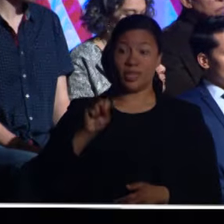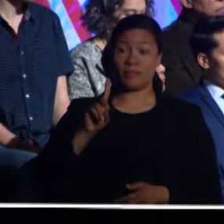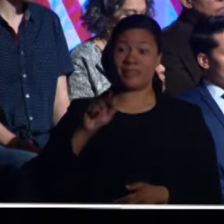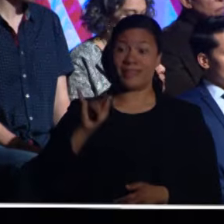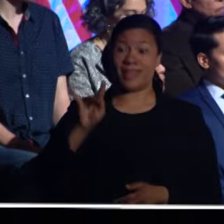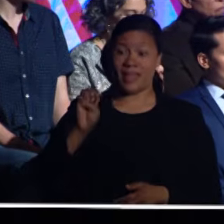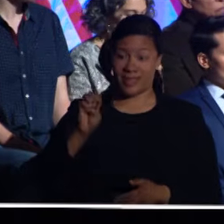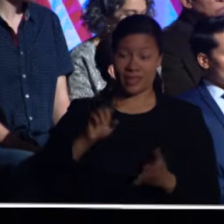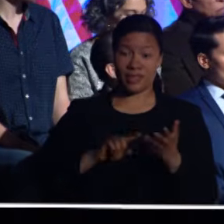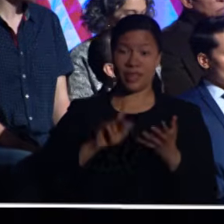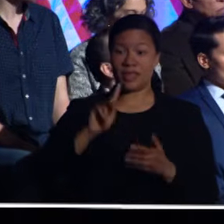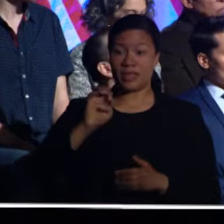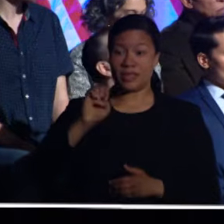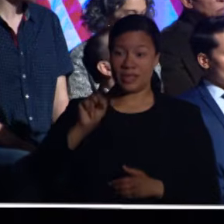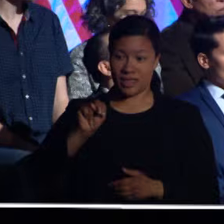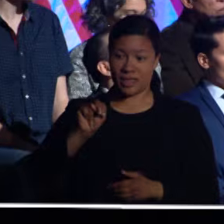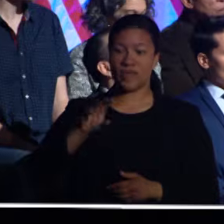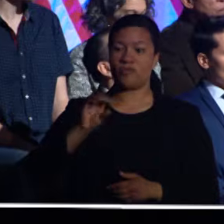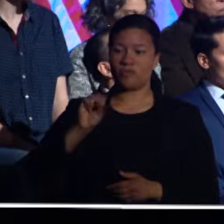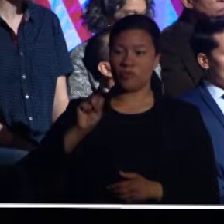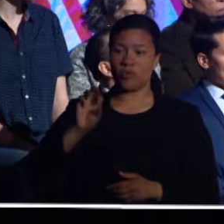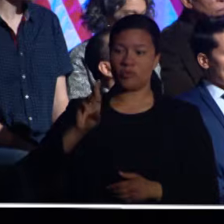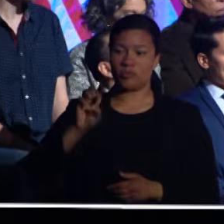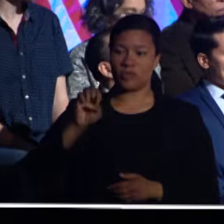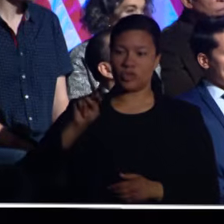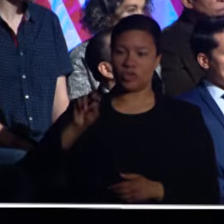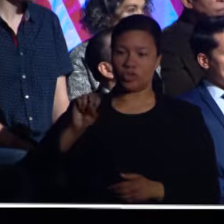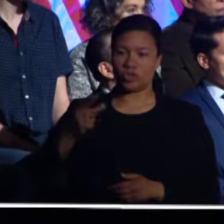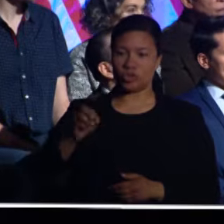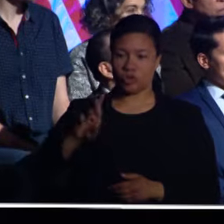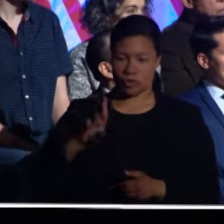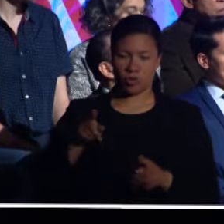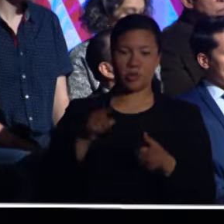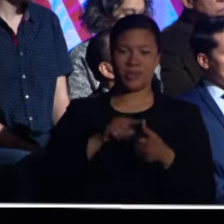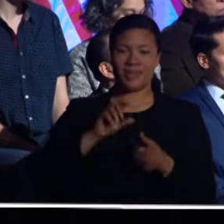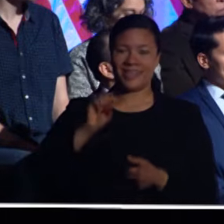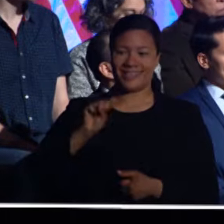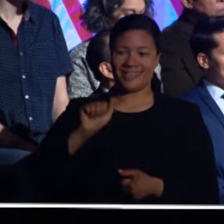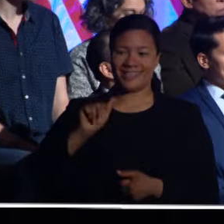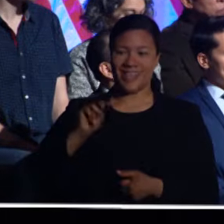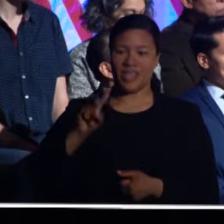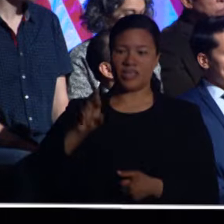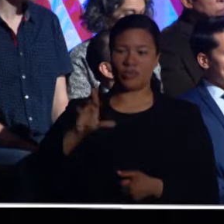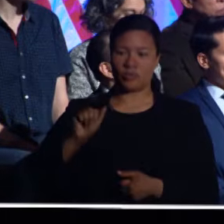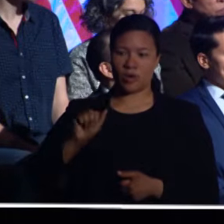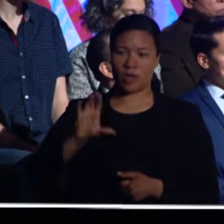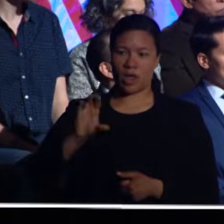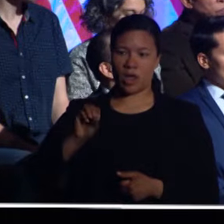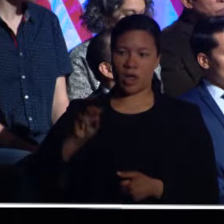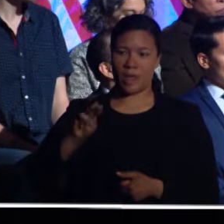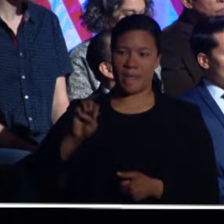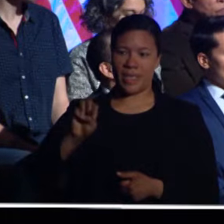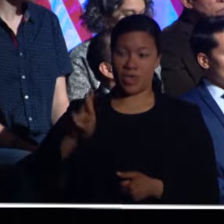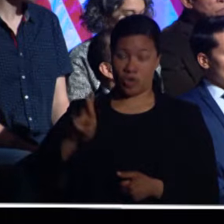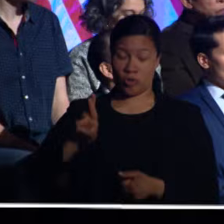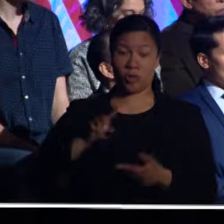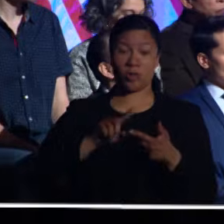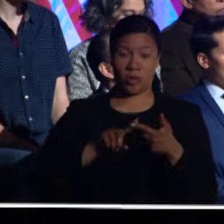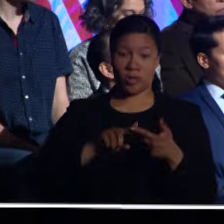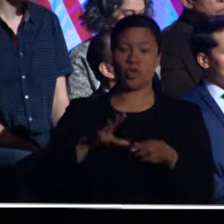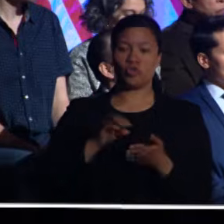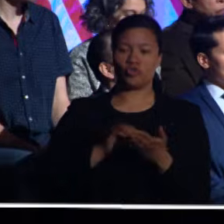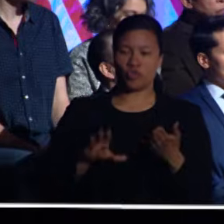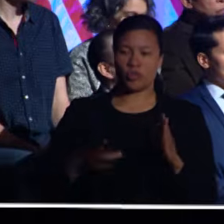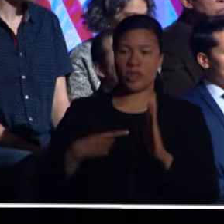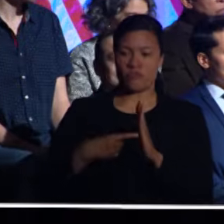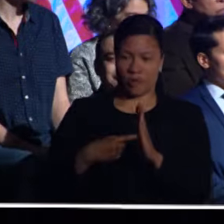Ken Grossinger, Gwendolyn Lewis, Sandra Kamnia, our student representative, Carolyn Rudd,